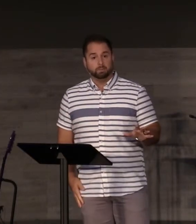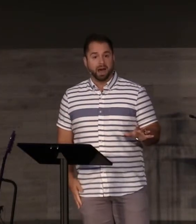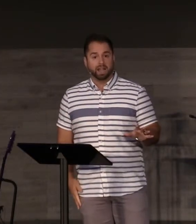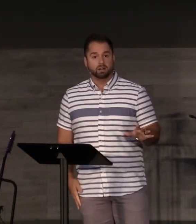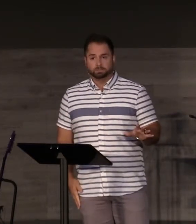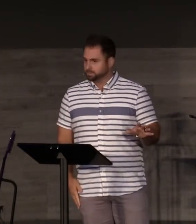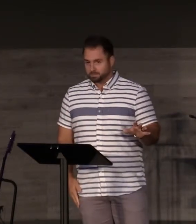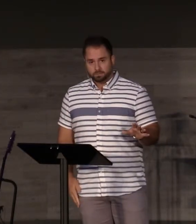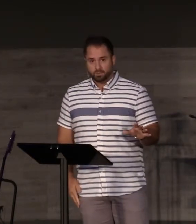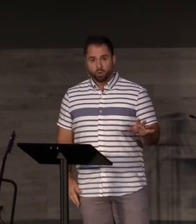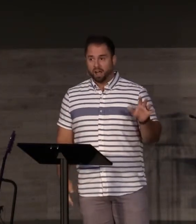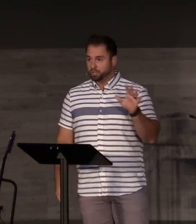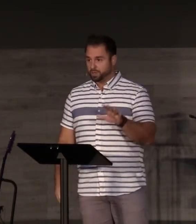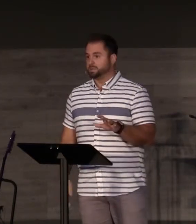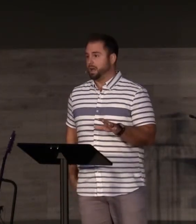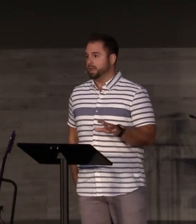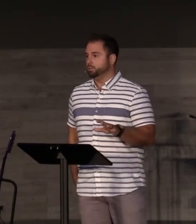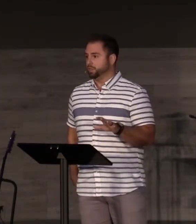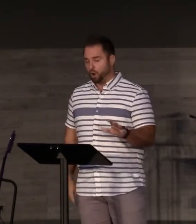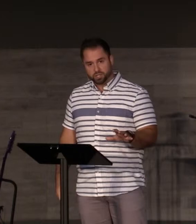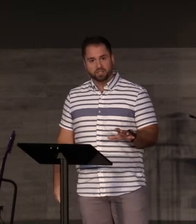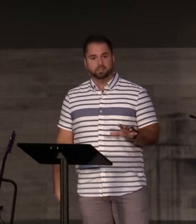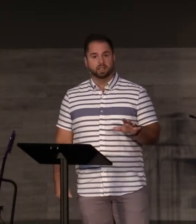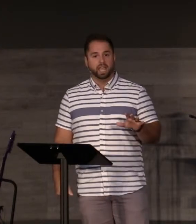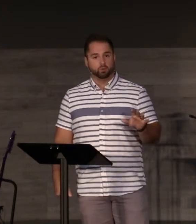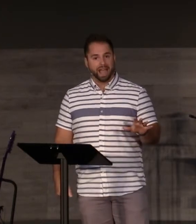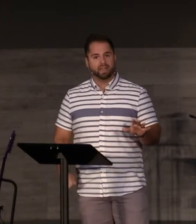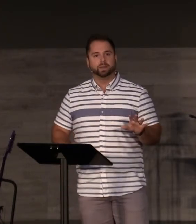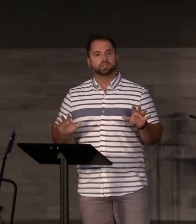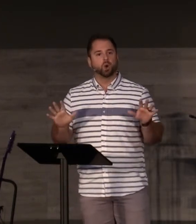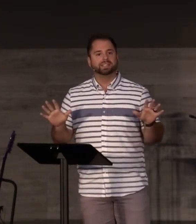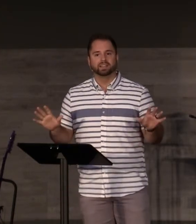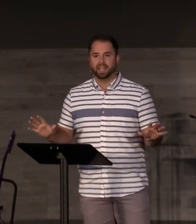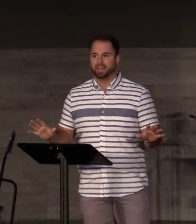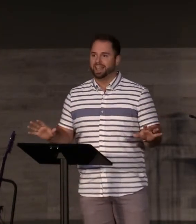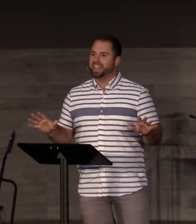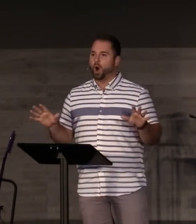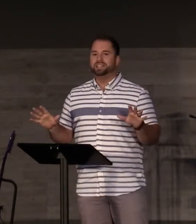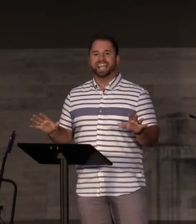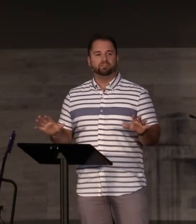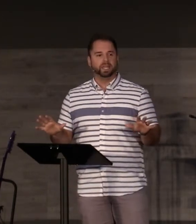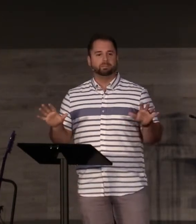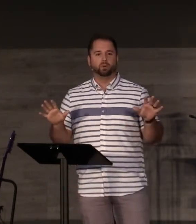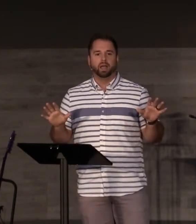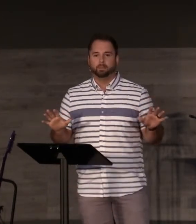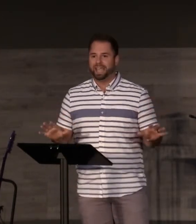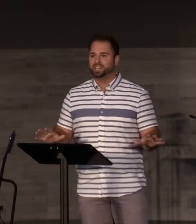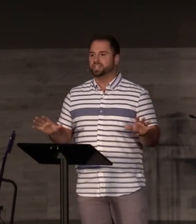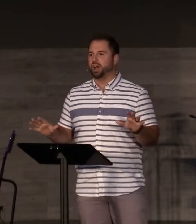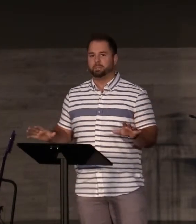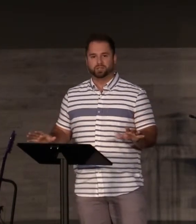Roman Empire would often respond with harshness and wrath, but it was always delayed. They always gave people